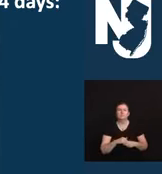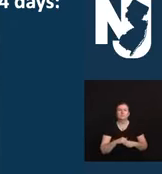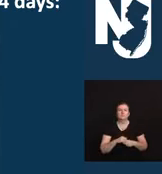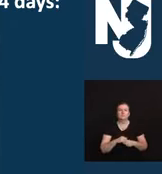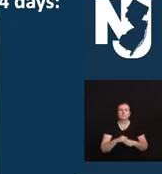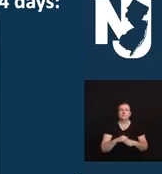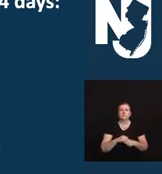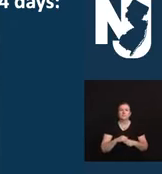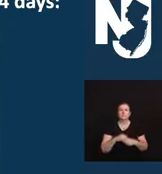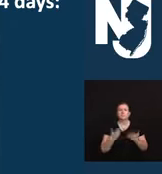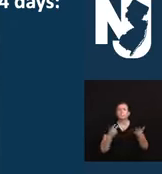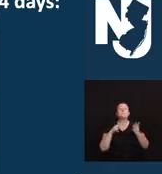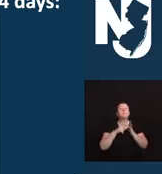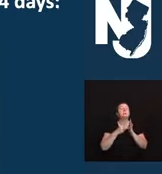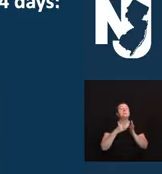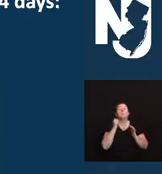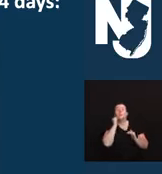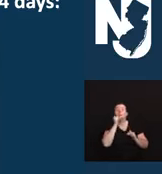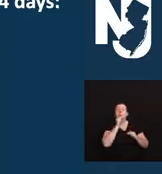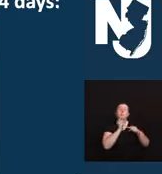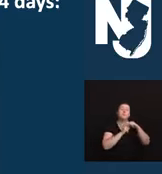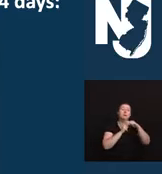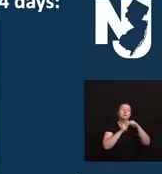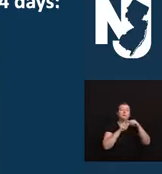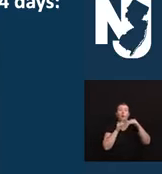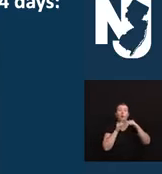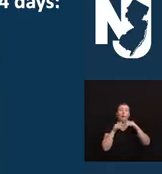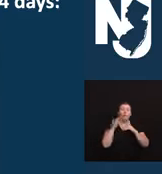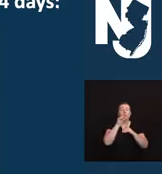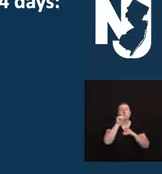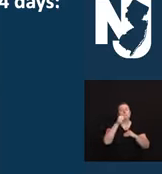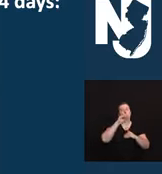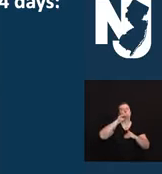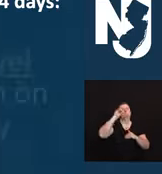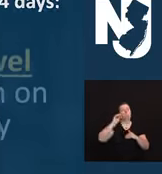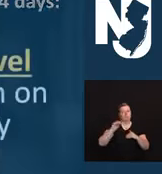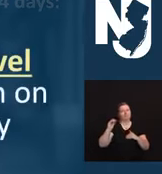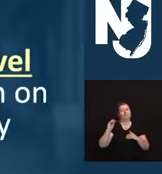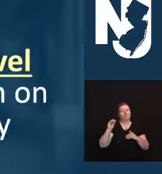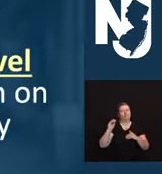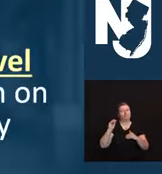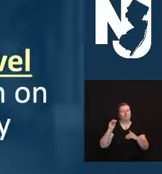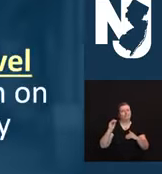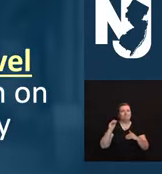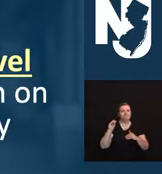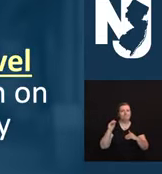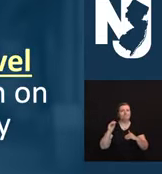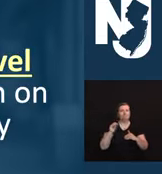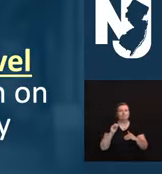daily positivity which is greater than 10%. Visit